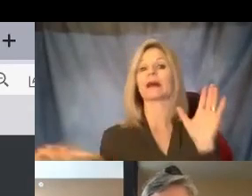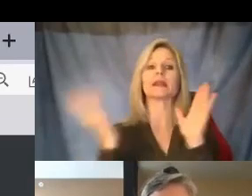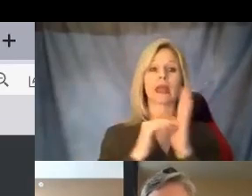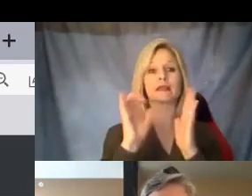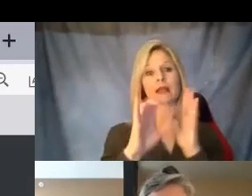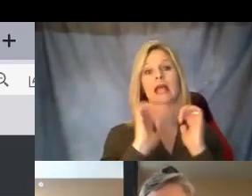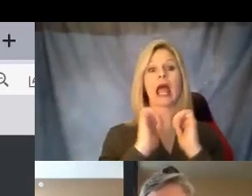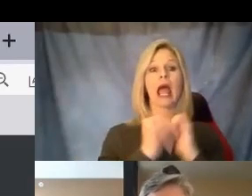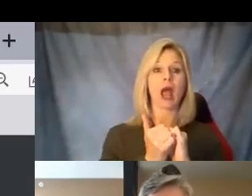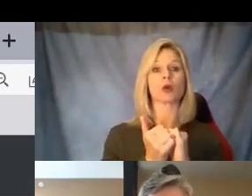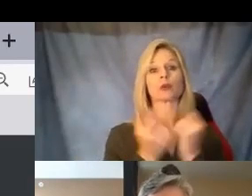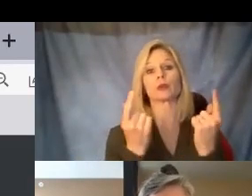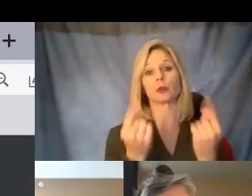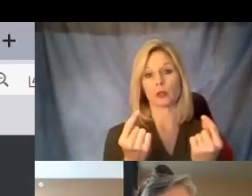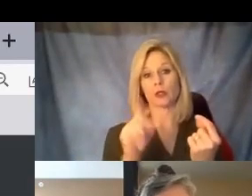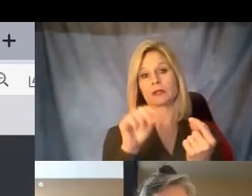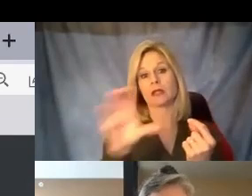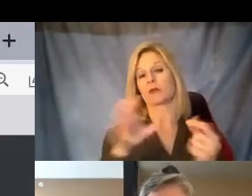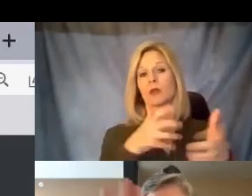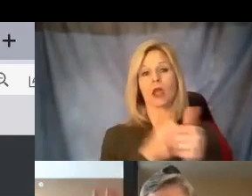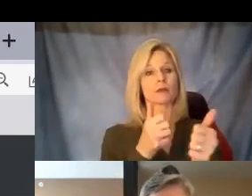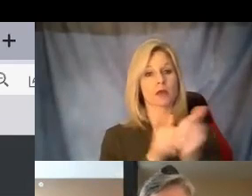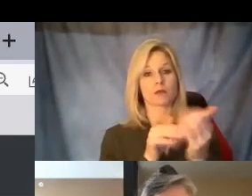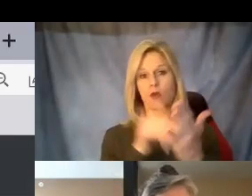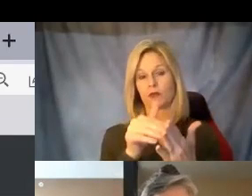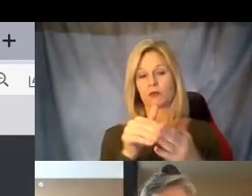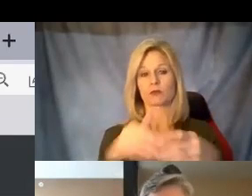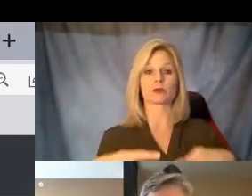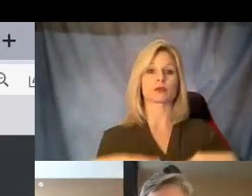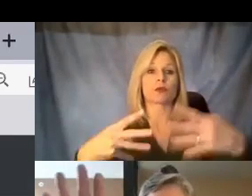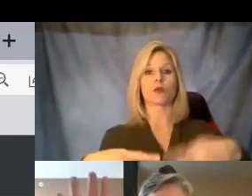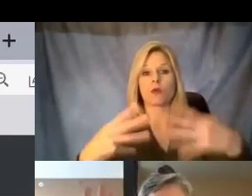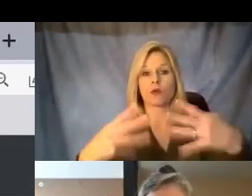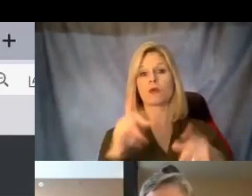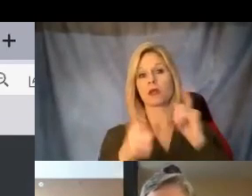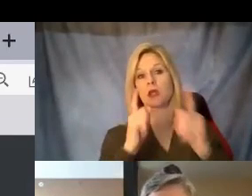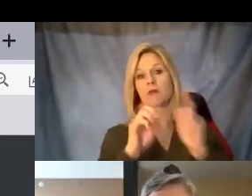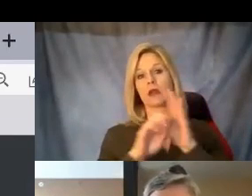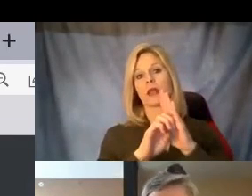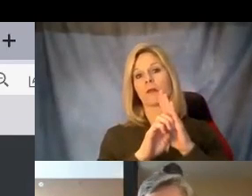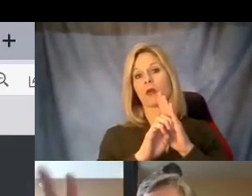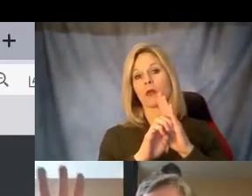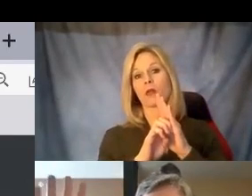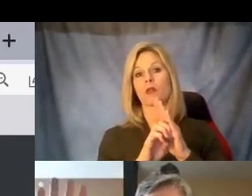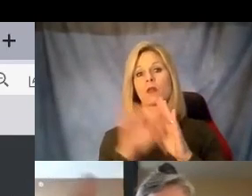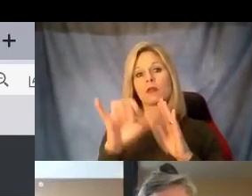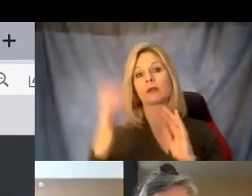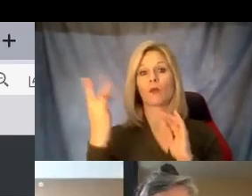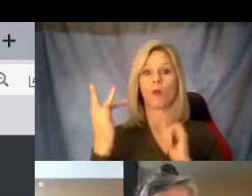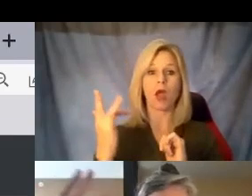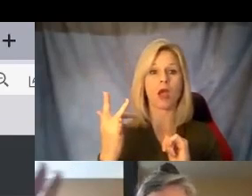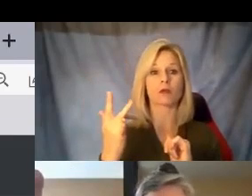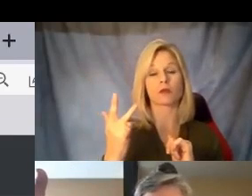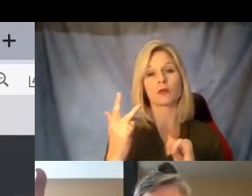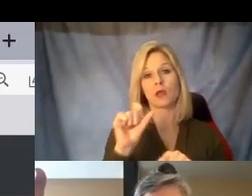document that we update on a regular basis. And just go ahead and keep scrolling, Donald. We're just going to give some an example of like, here's the why employers